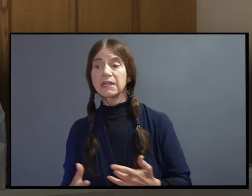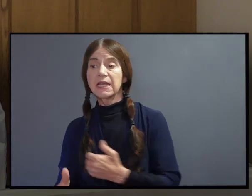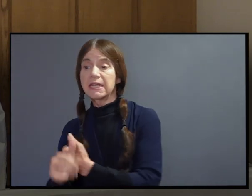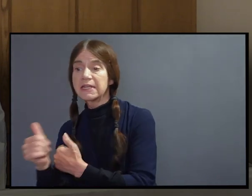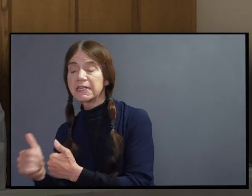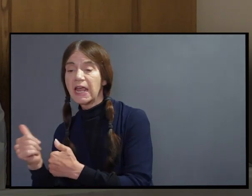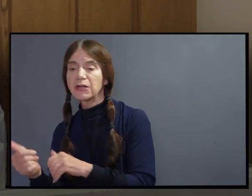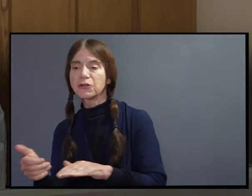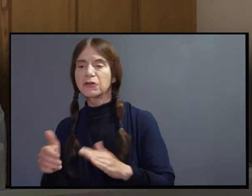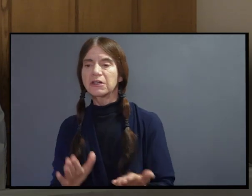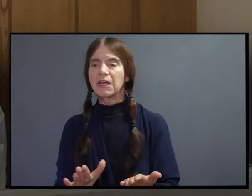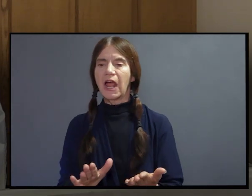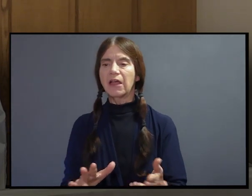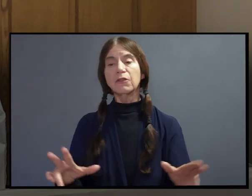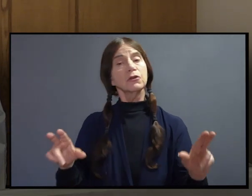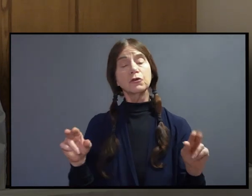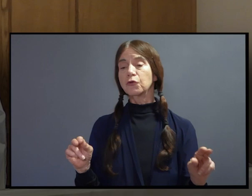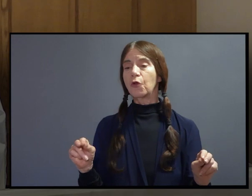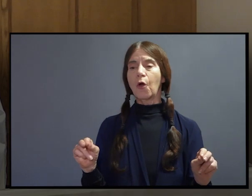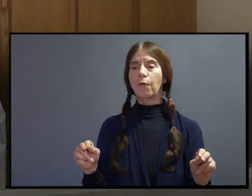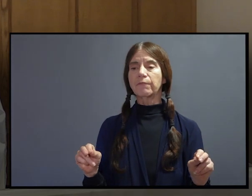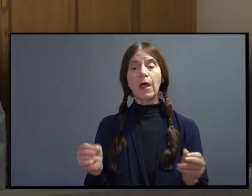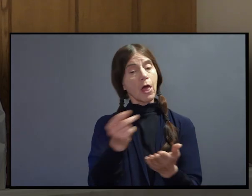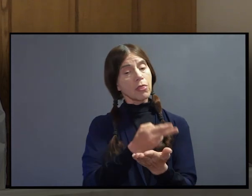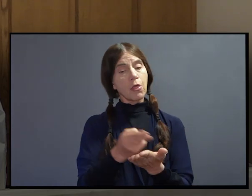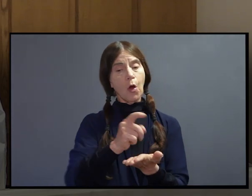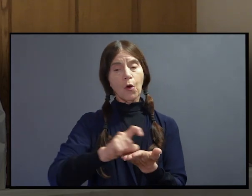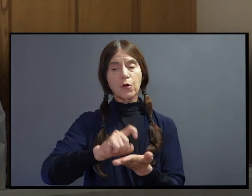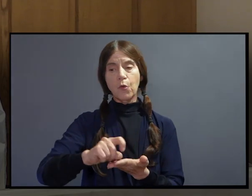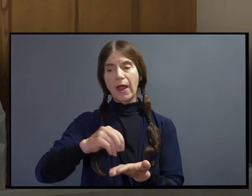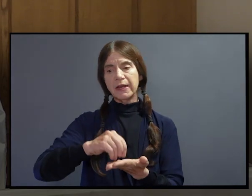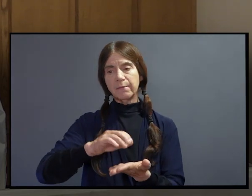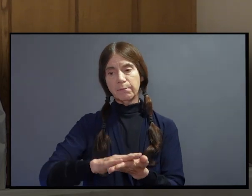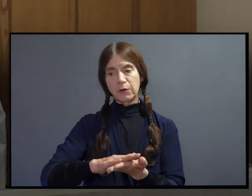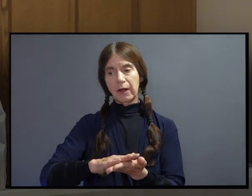or nakedness, or danger, or sword?